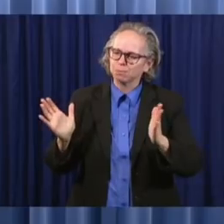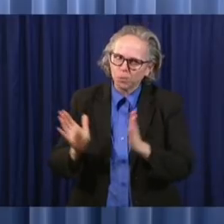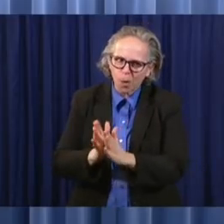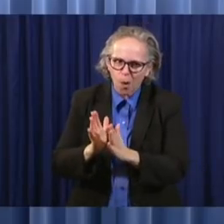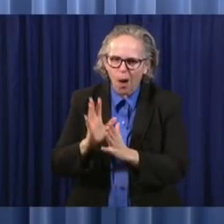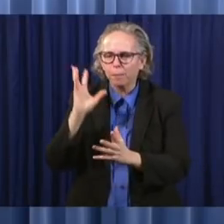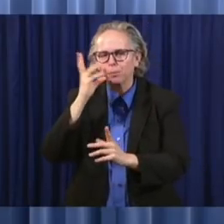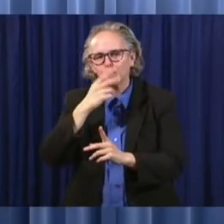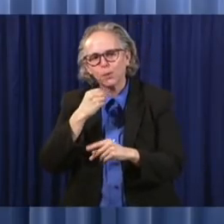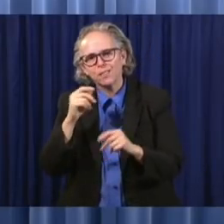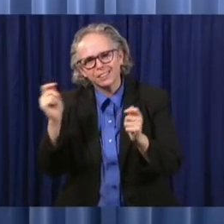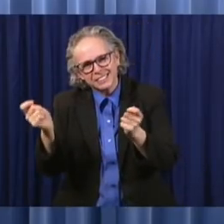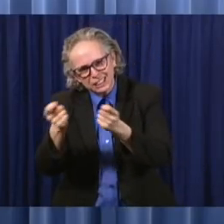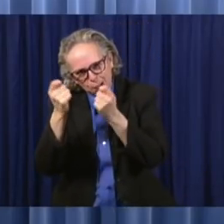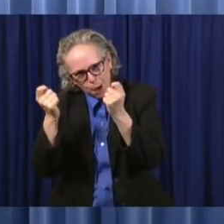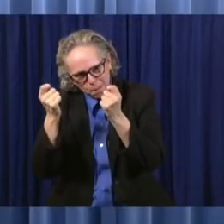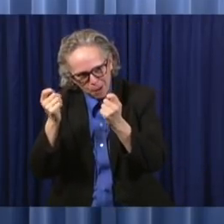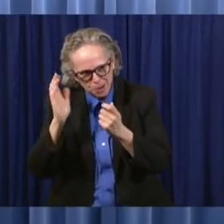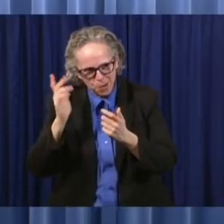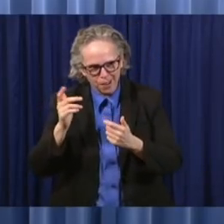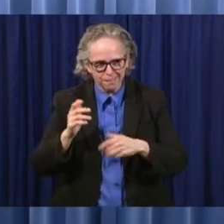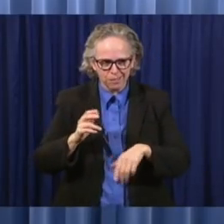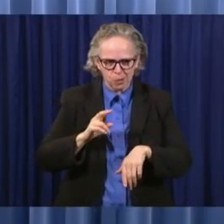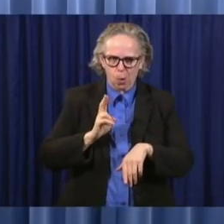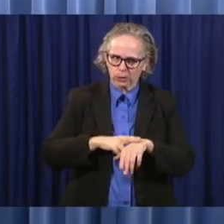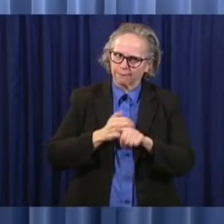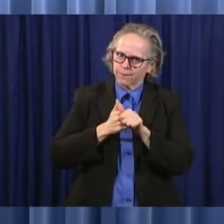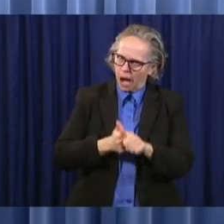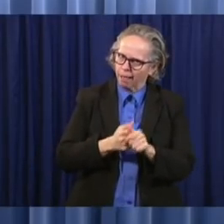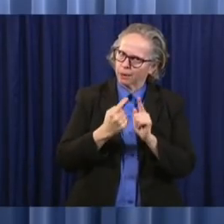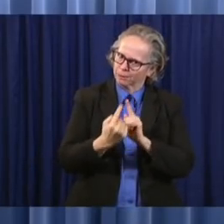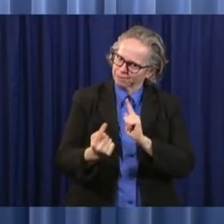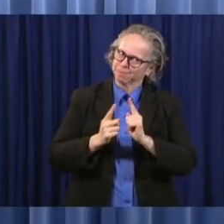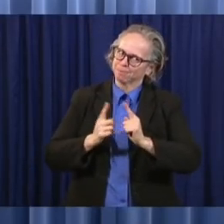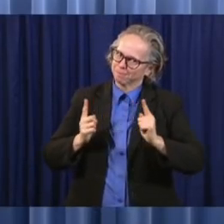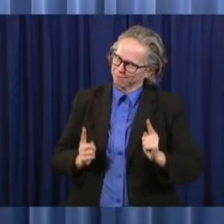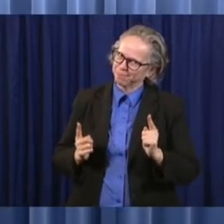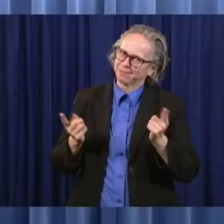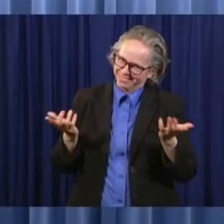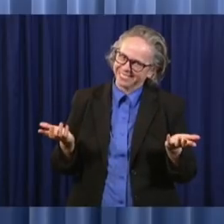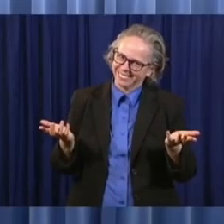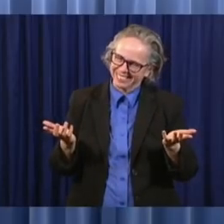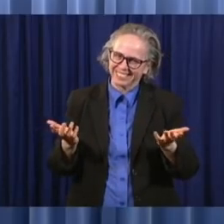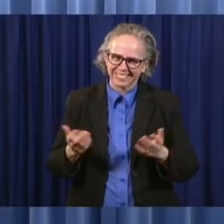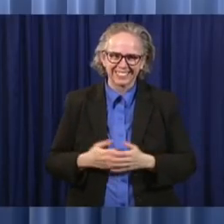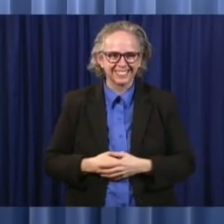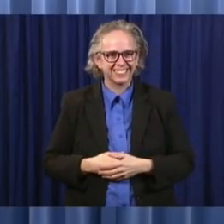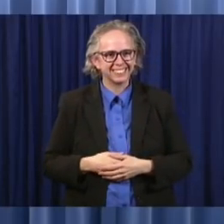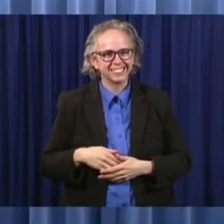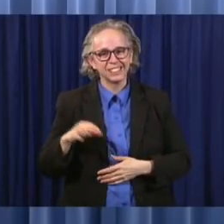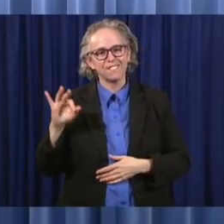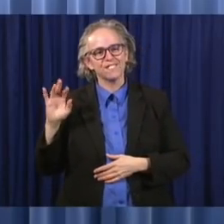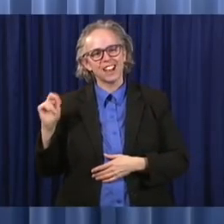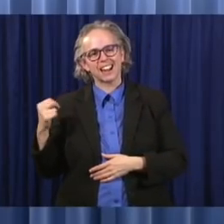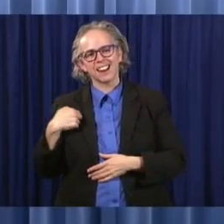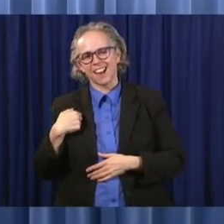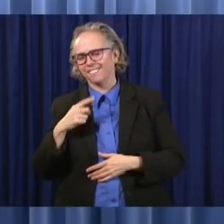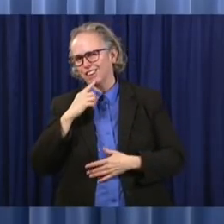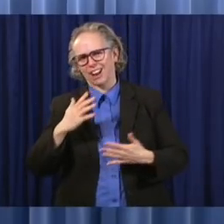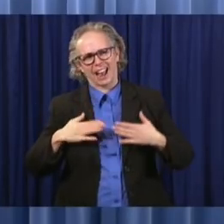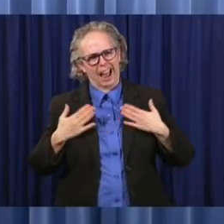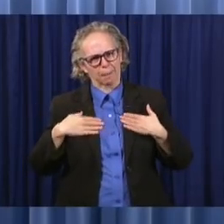course, following social distancing guidelines, they tell me. Fran and I are very happy for them, and we wish